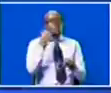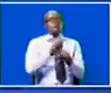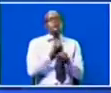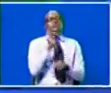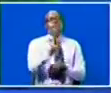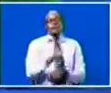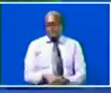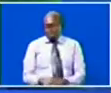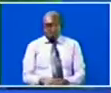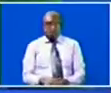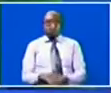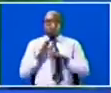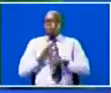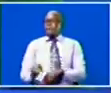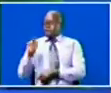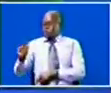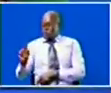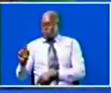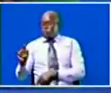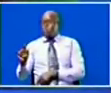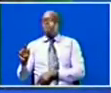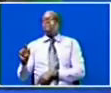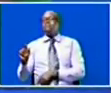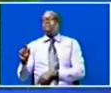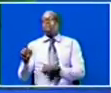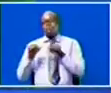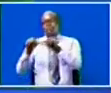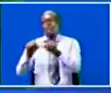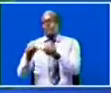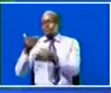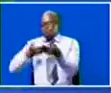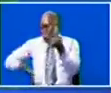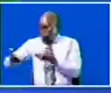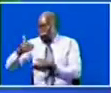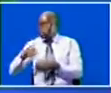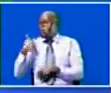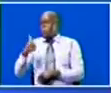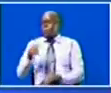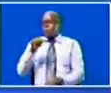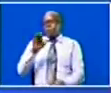All right. So we will be taking a short commercial break right now. We're coming in to continue with our conversation with Babu Owino. I've seen quite a number.